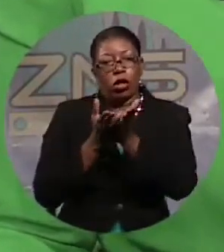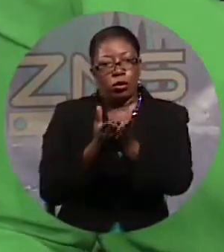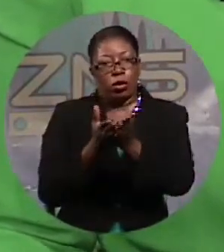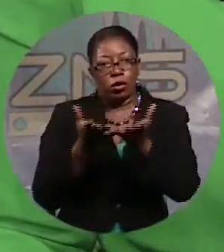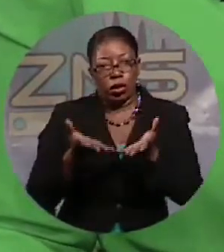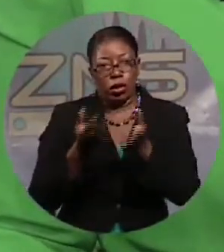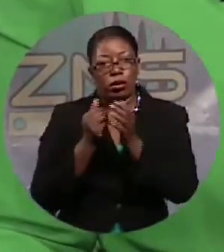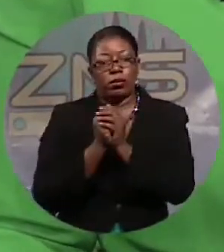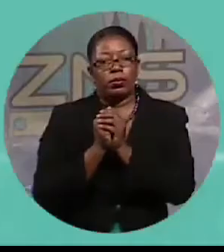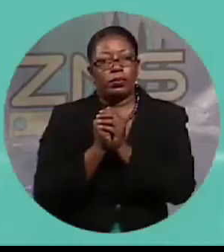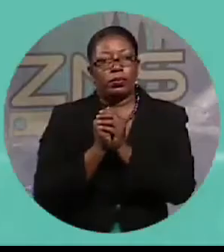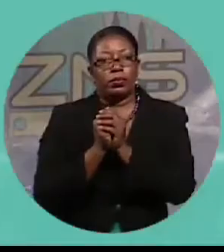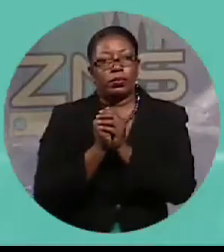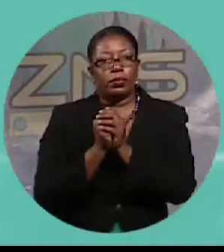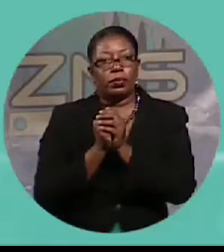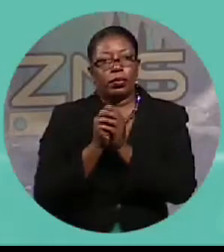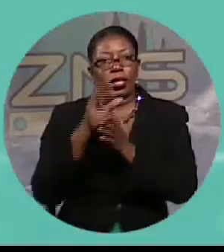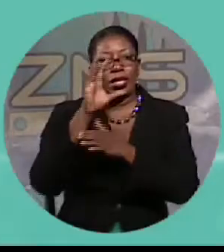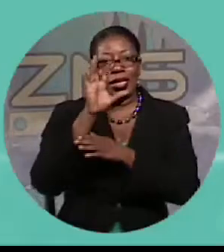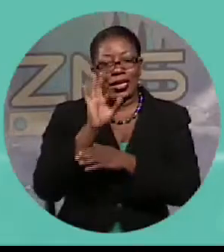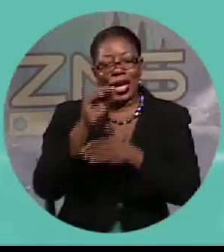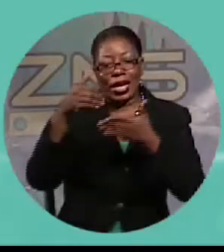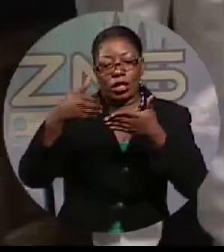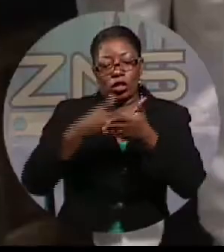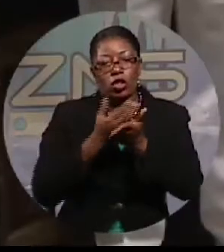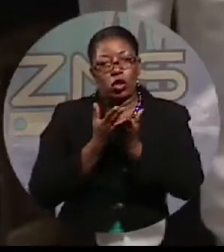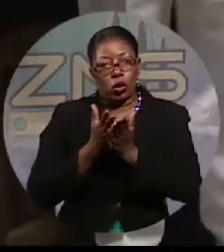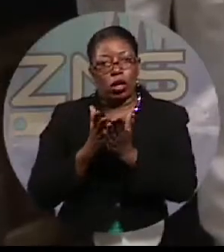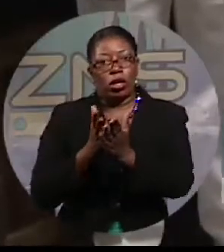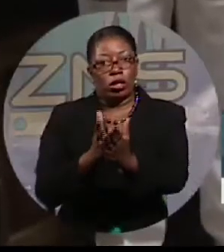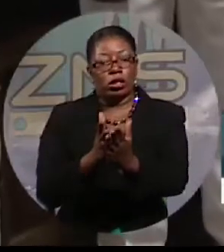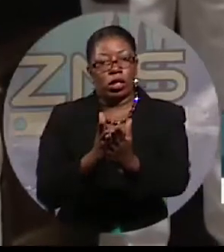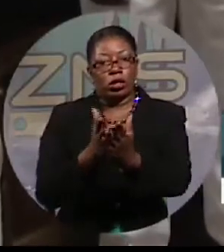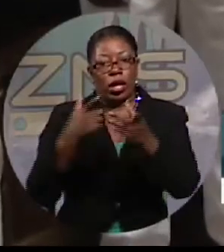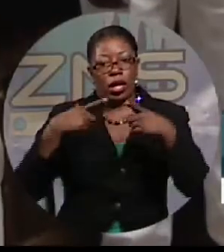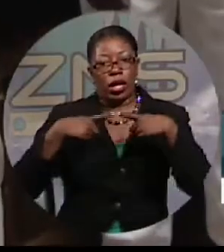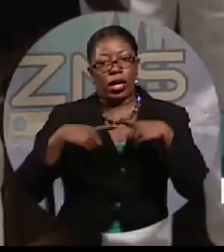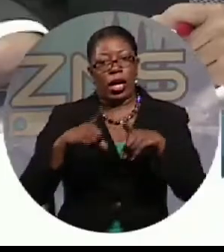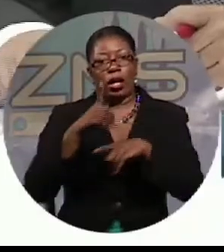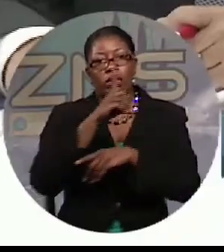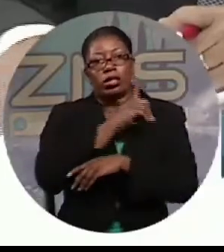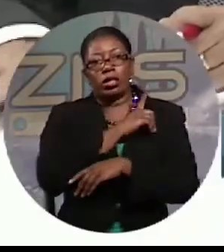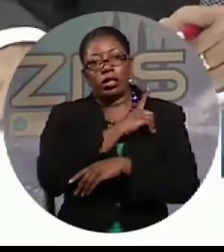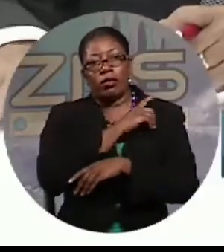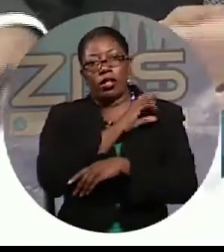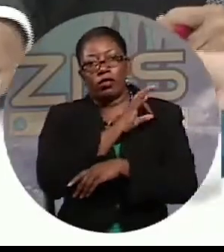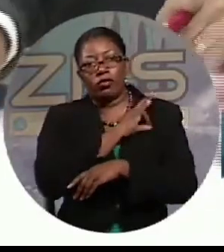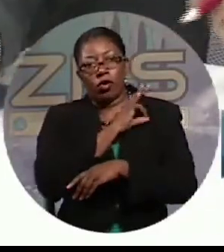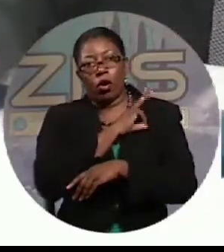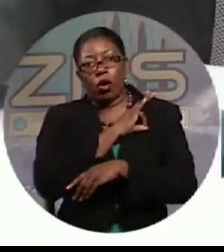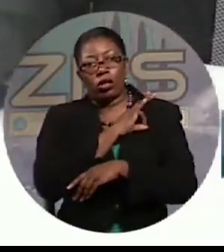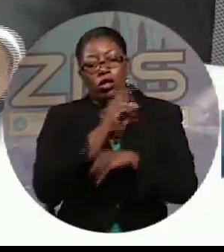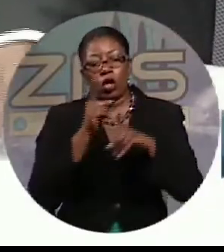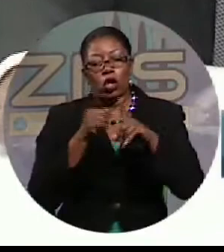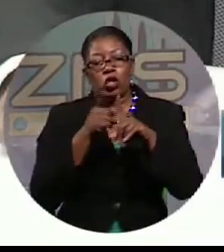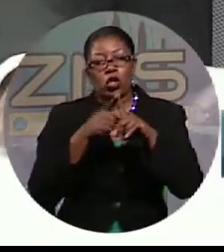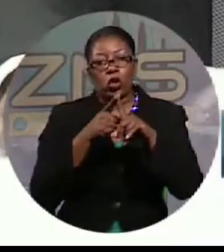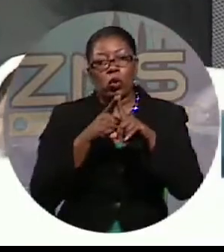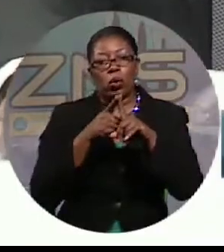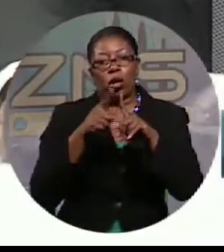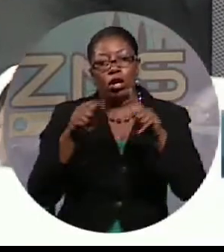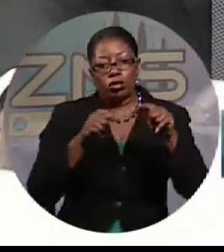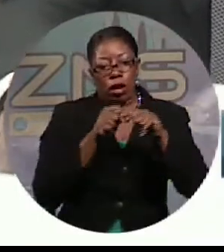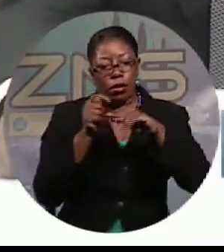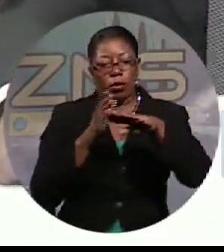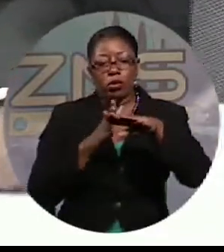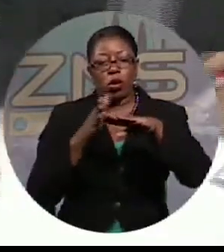signing. The 9 new vessels will allow the more than 1,200 Defense Force officers to effectively police our borders from threats of